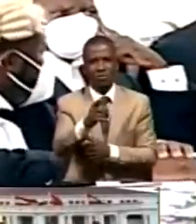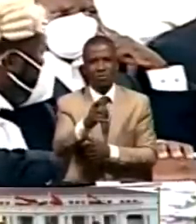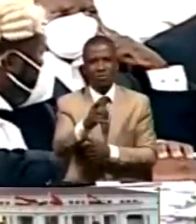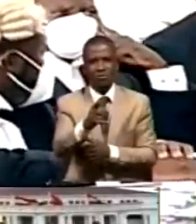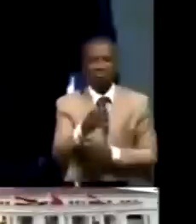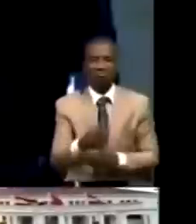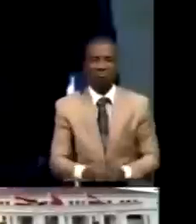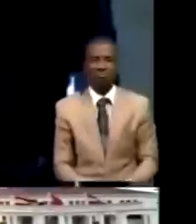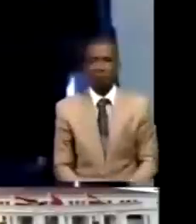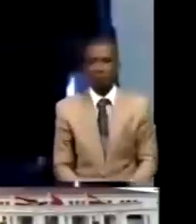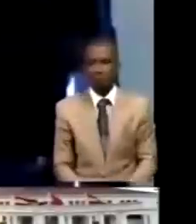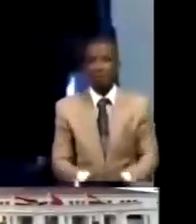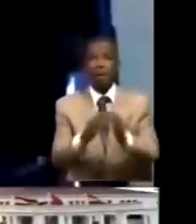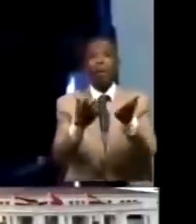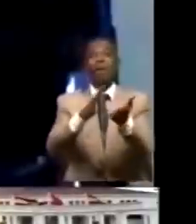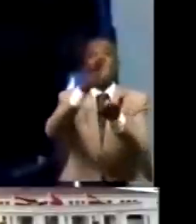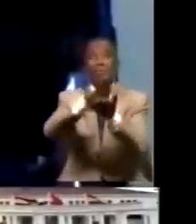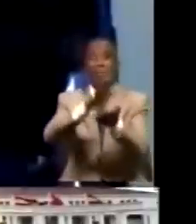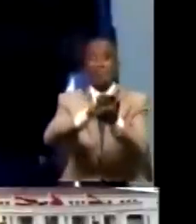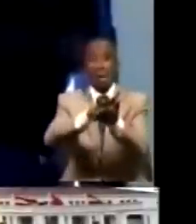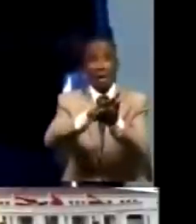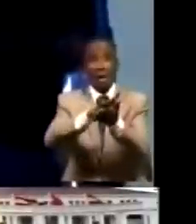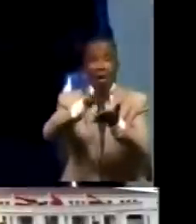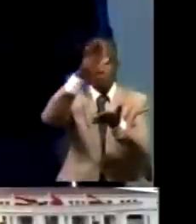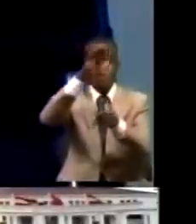On the face of the summary sheets,